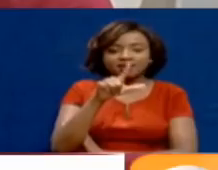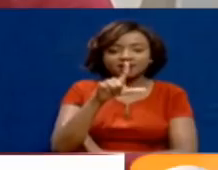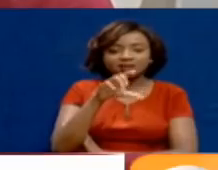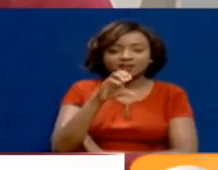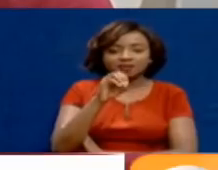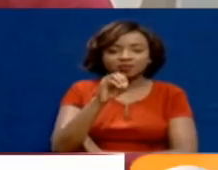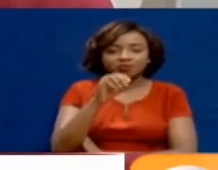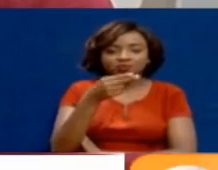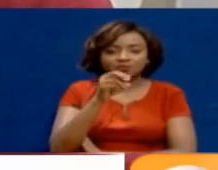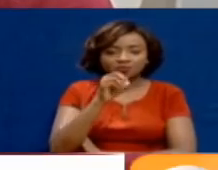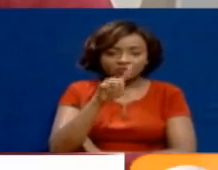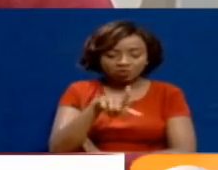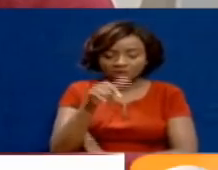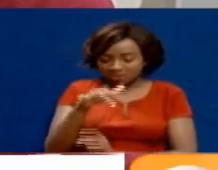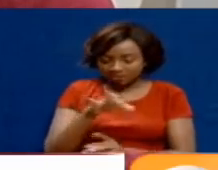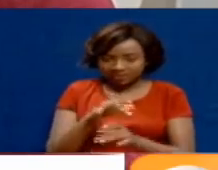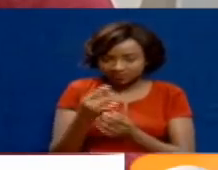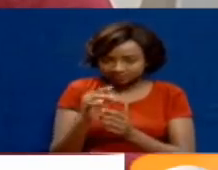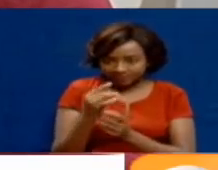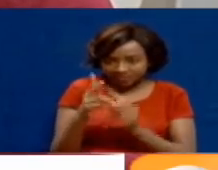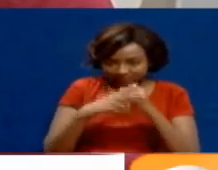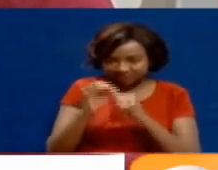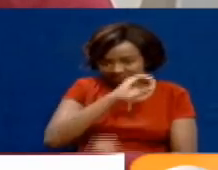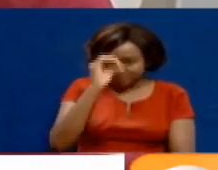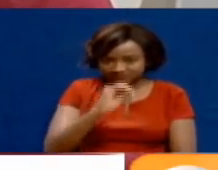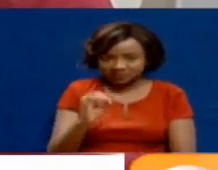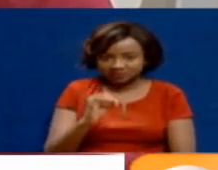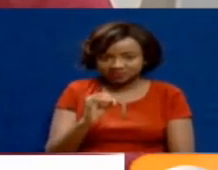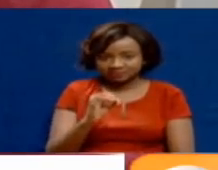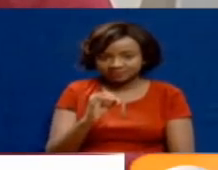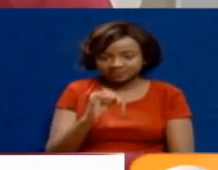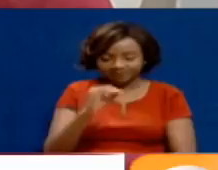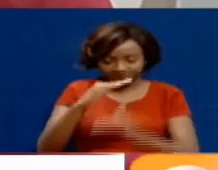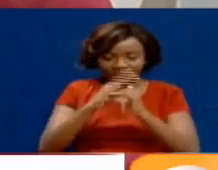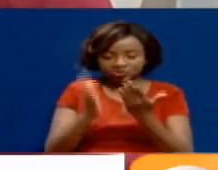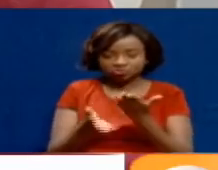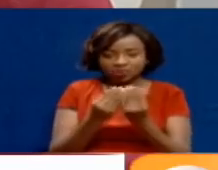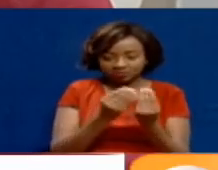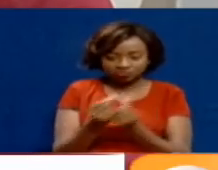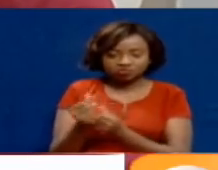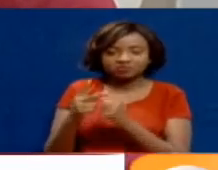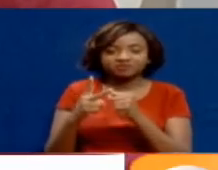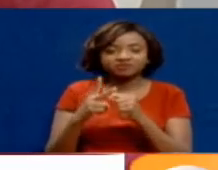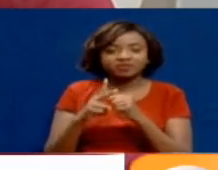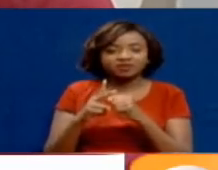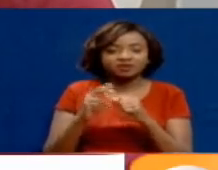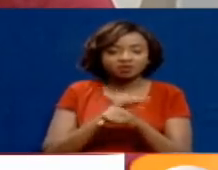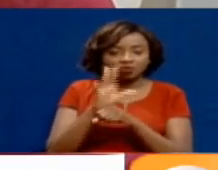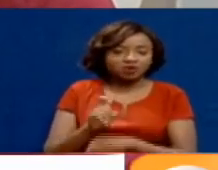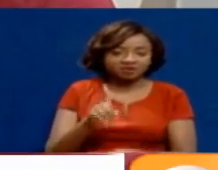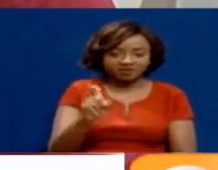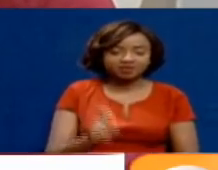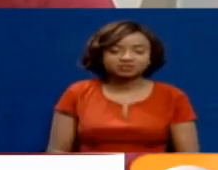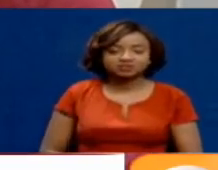least 70% or thereabouts. It could be slightly lower, but 70% is most effective for this kind of virus. Okay. And so I would